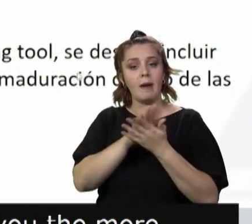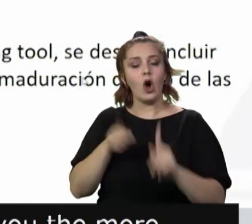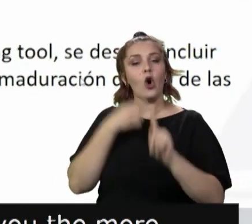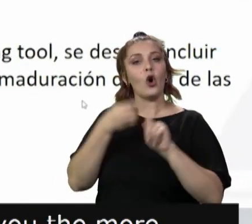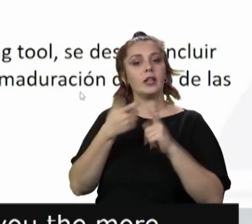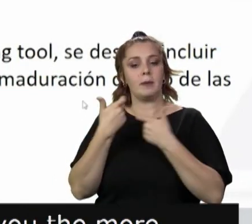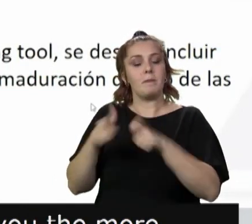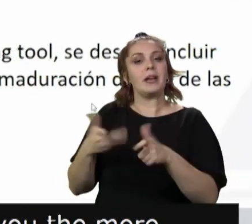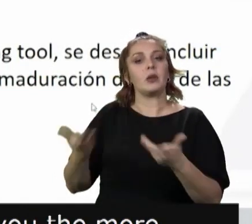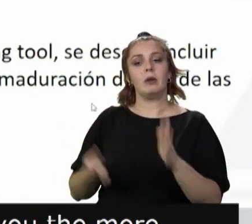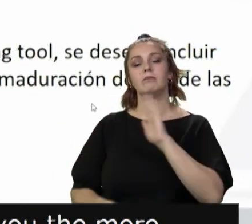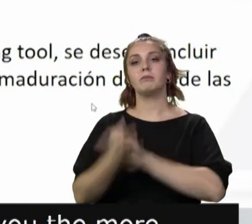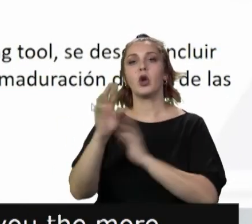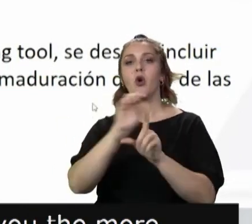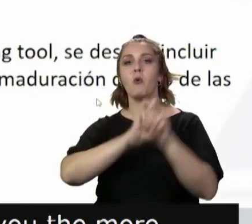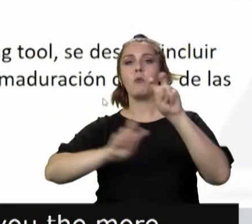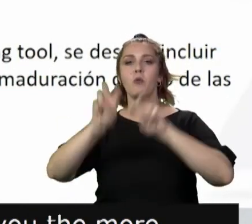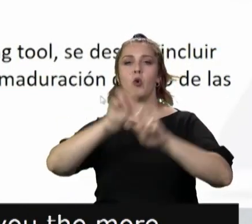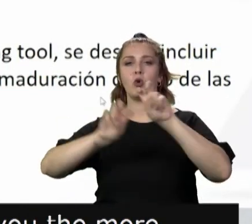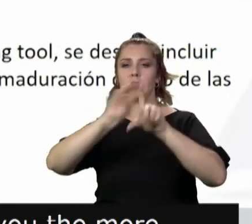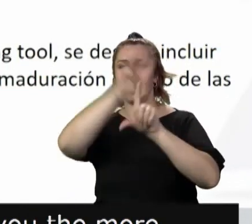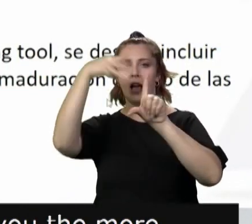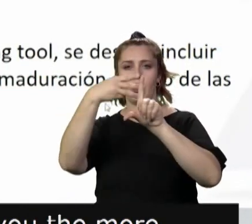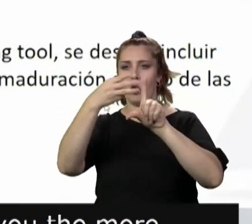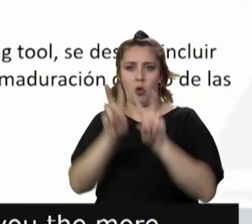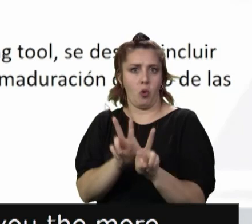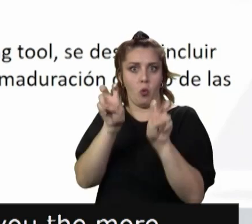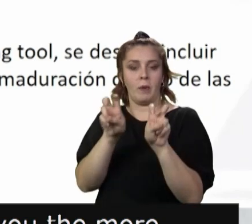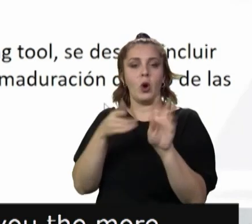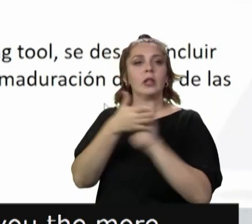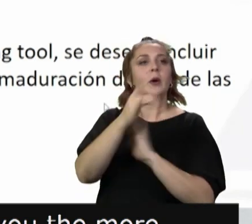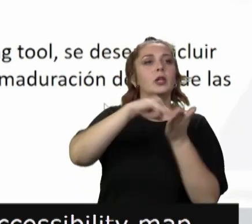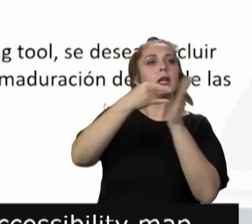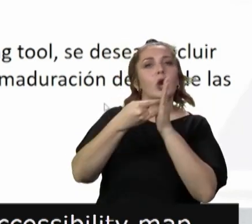Accessibilitech mapping tool. Our goal is to create